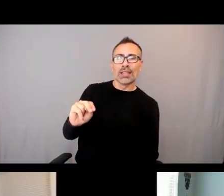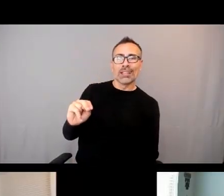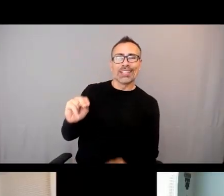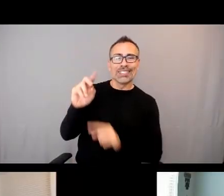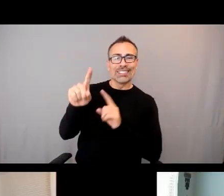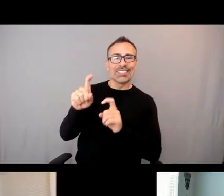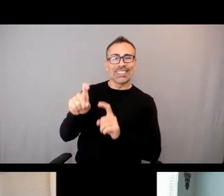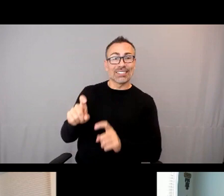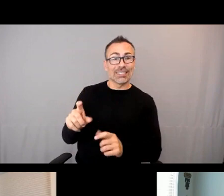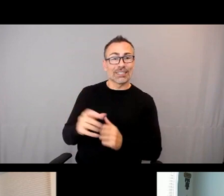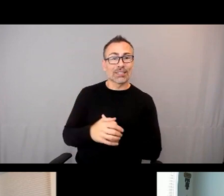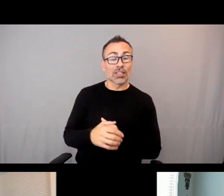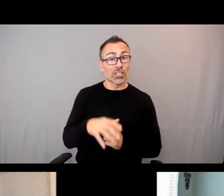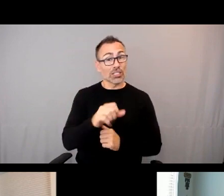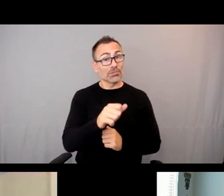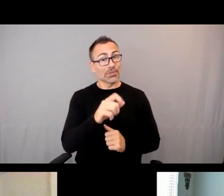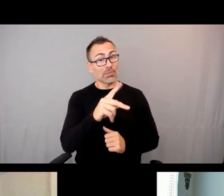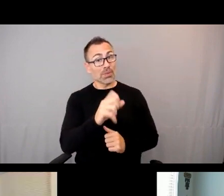Yep, it works.